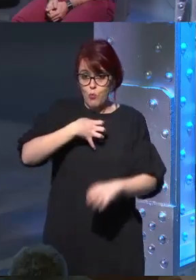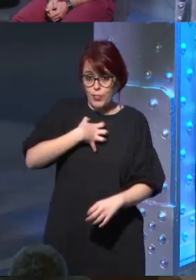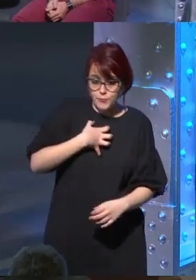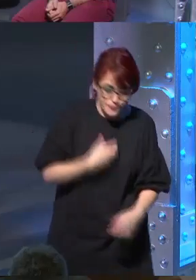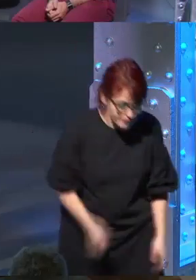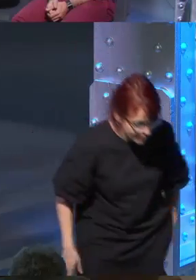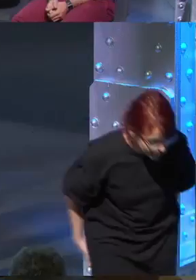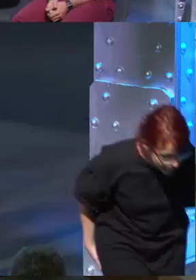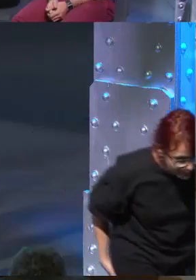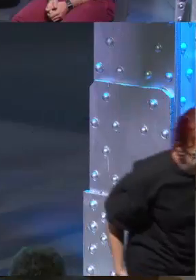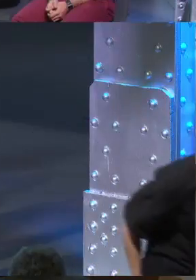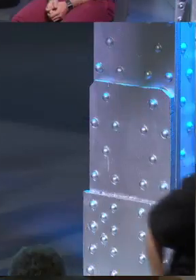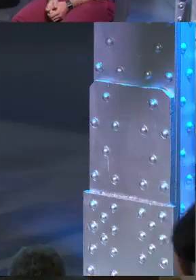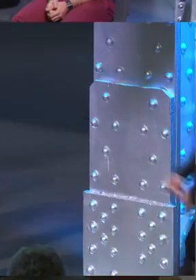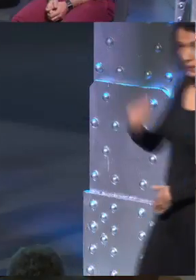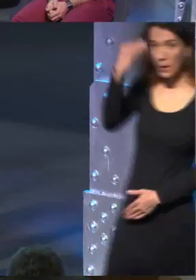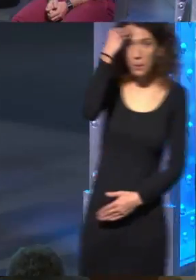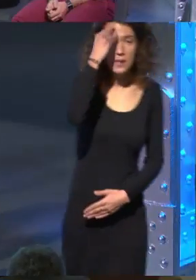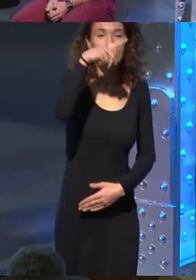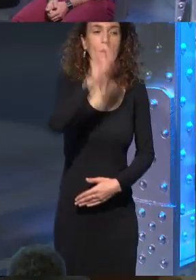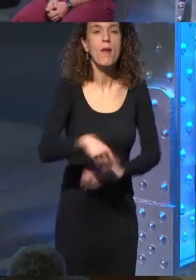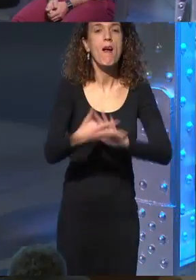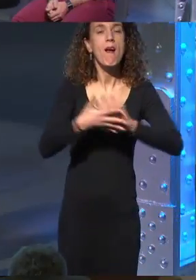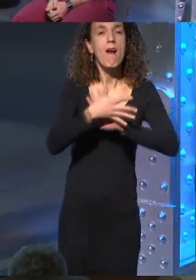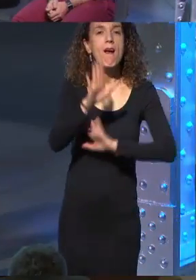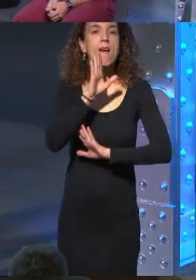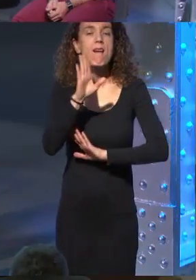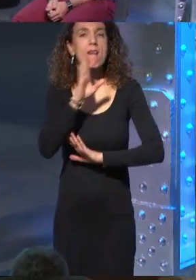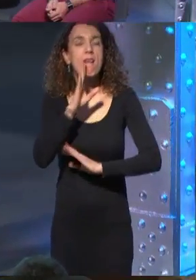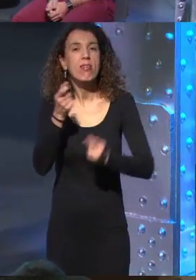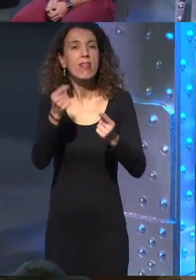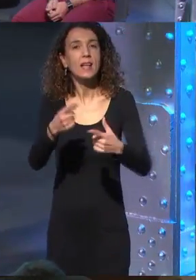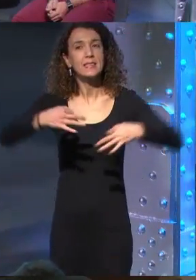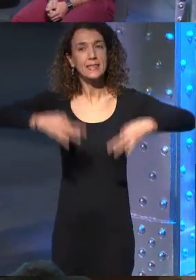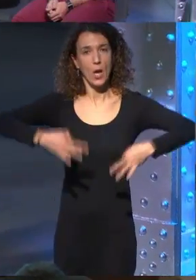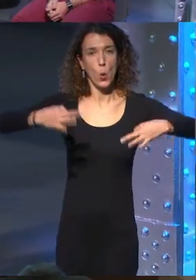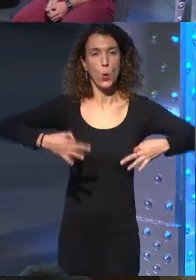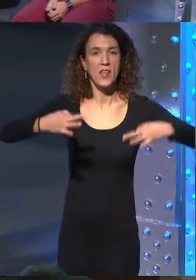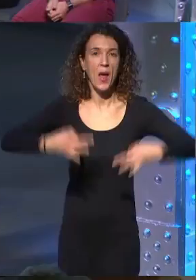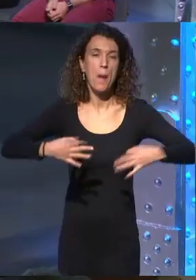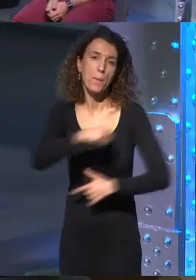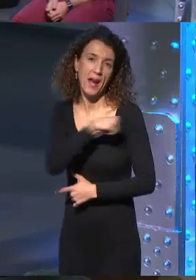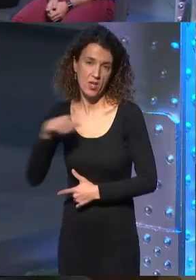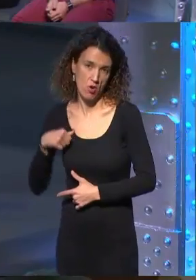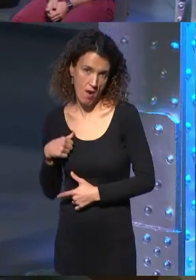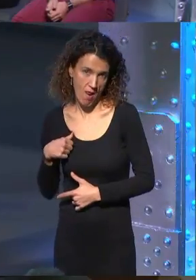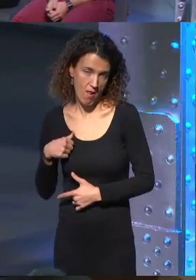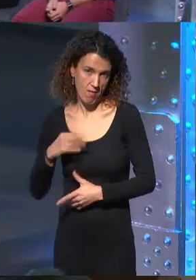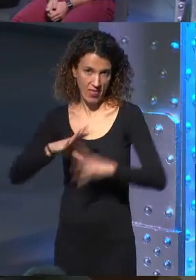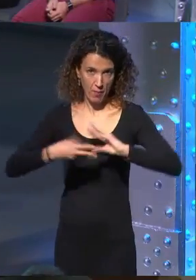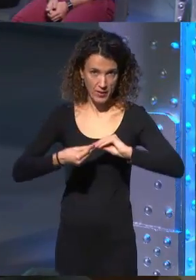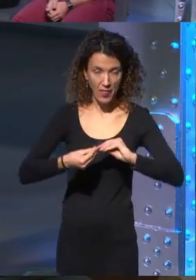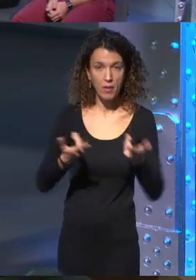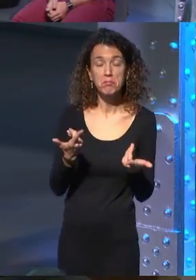behave correctly in the net. I think that they are not as safe as they think. It's quite